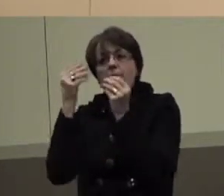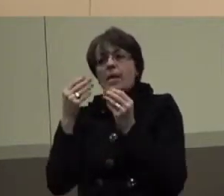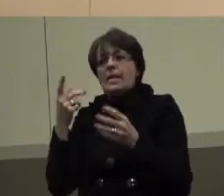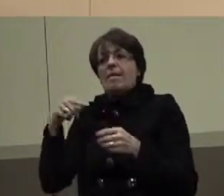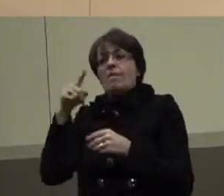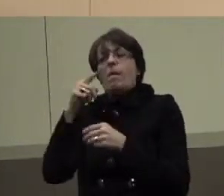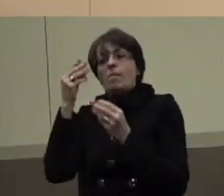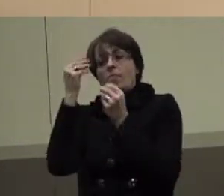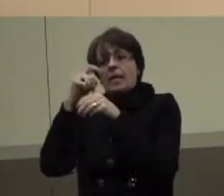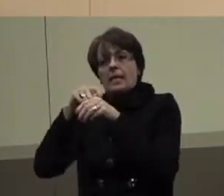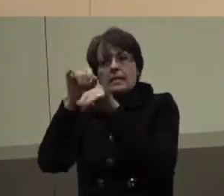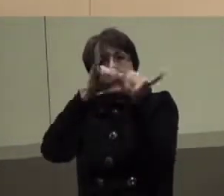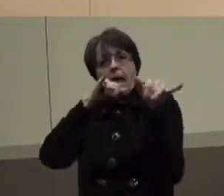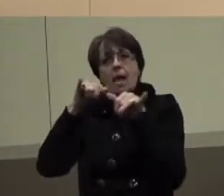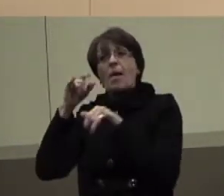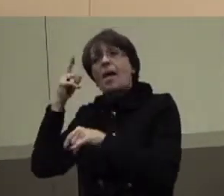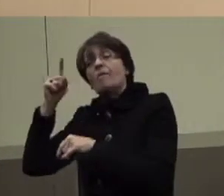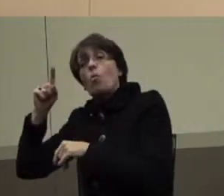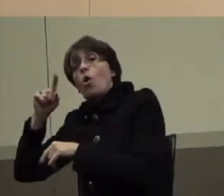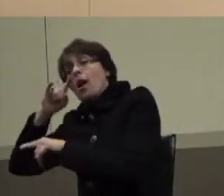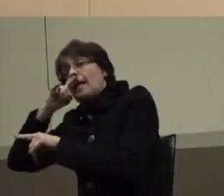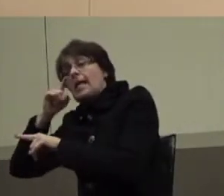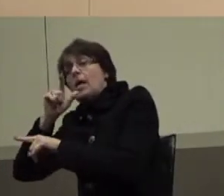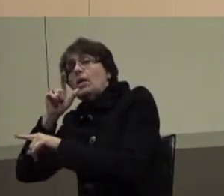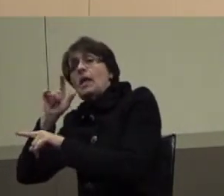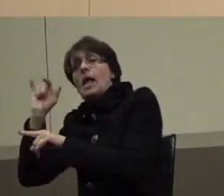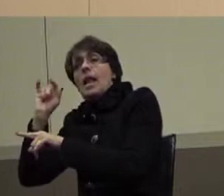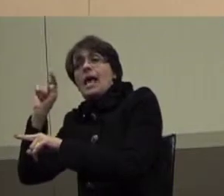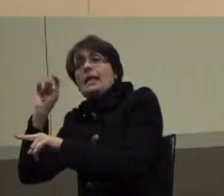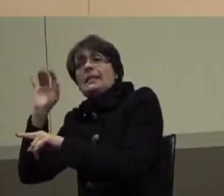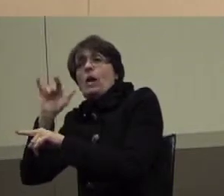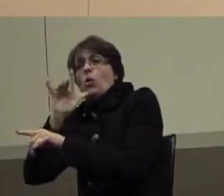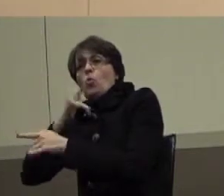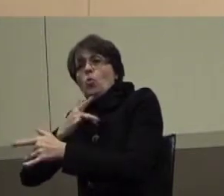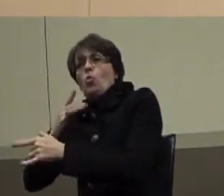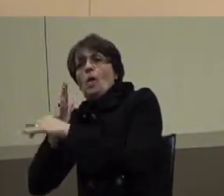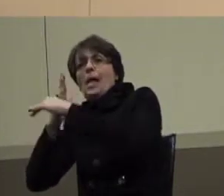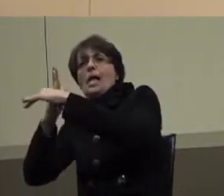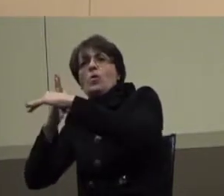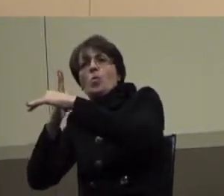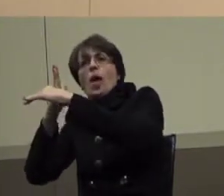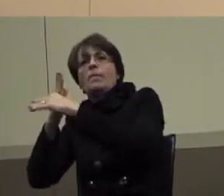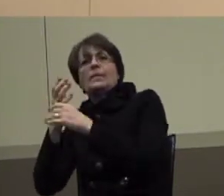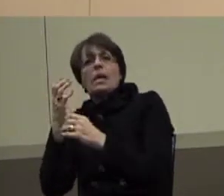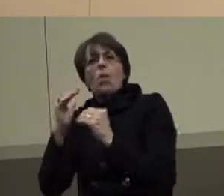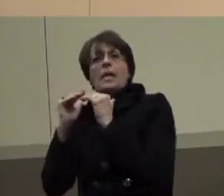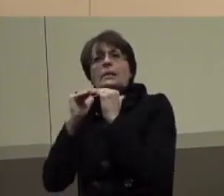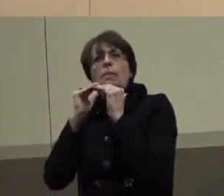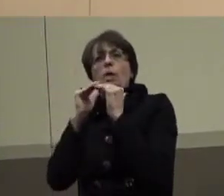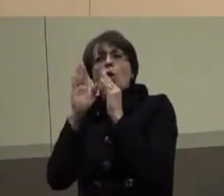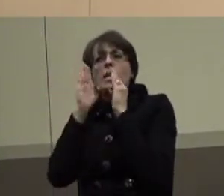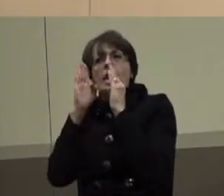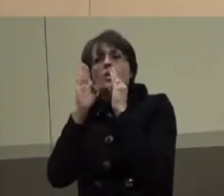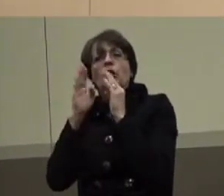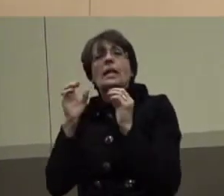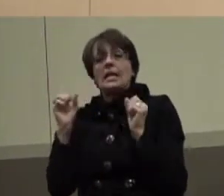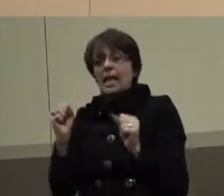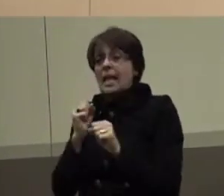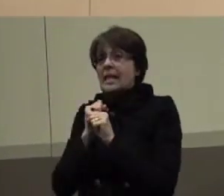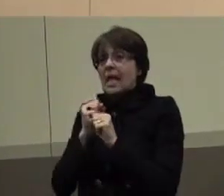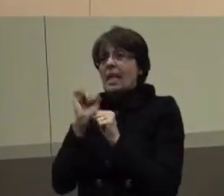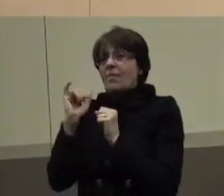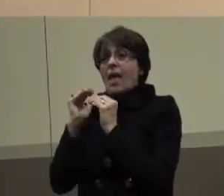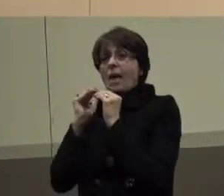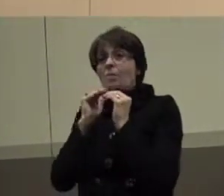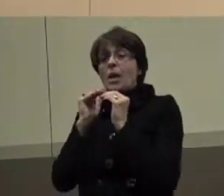thinking time. And then for a kid like Terry, who interrupts and is going for peer attention, they can get that peer attention